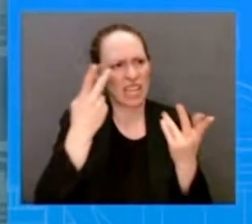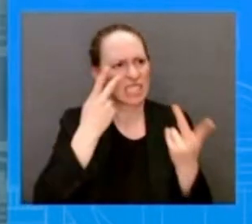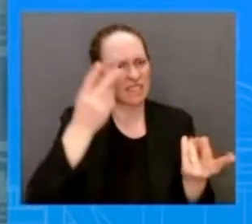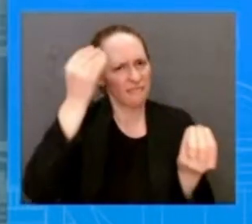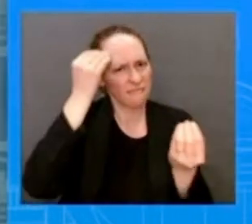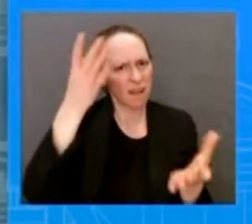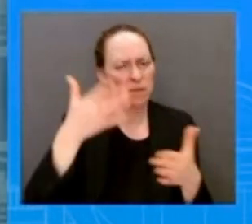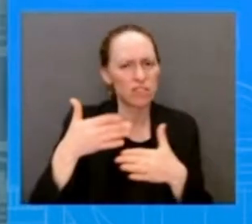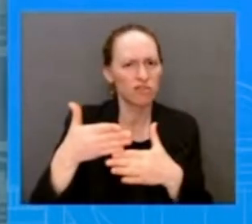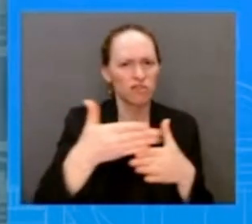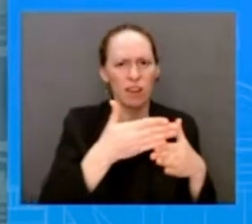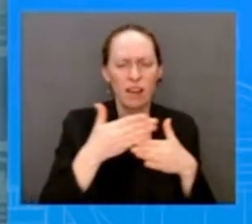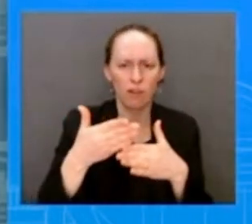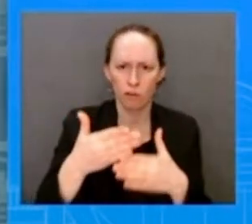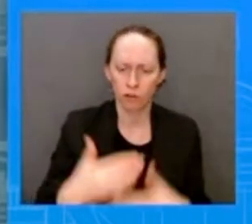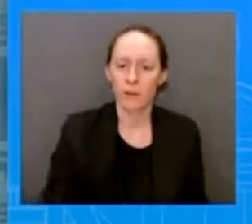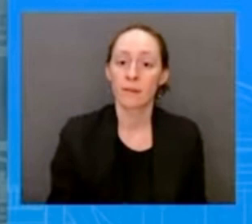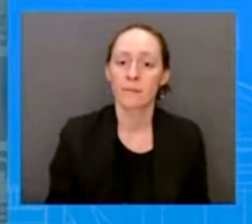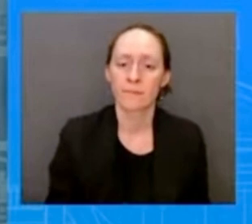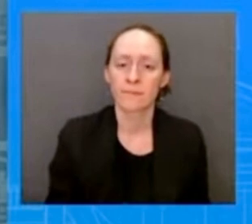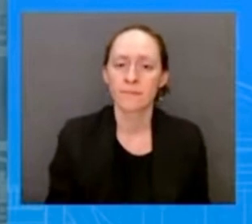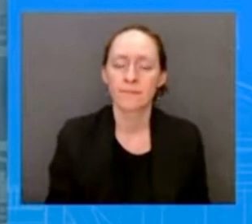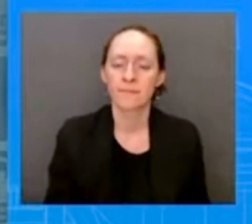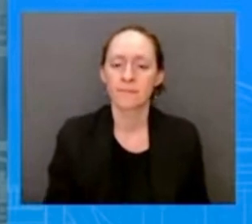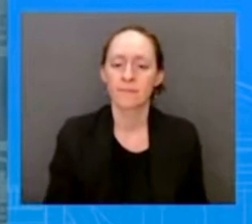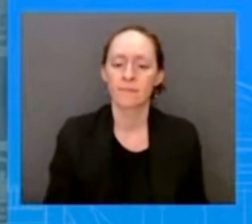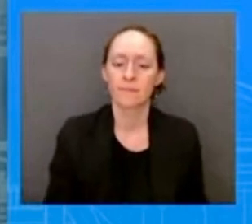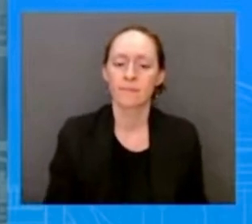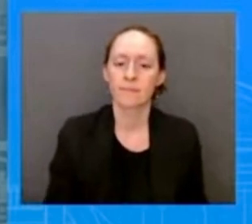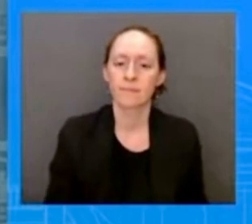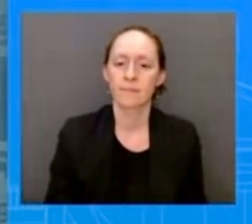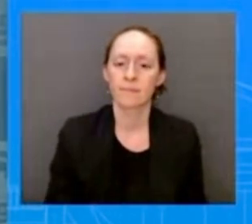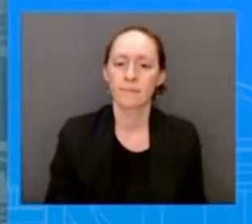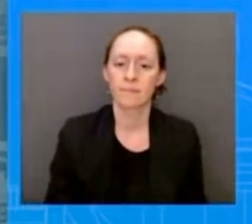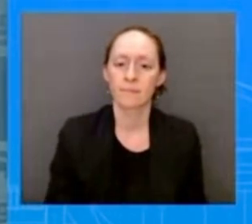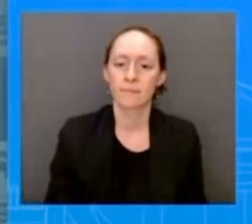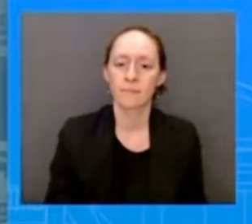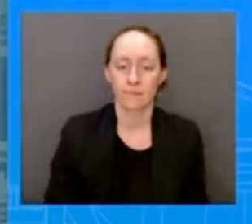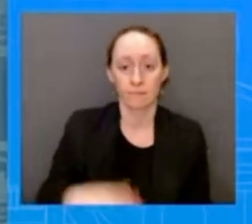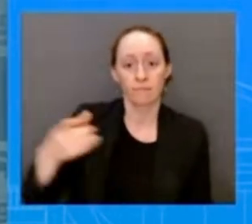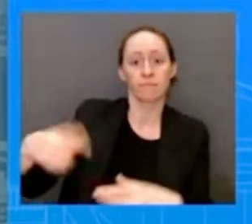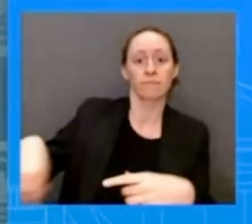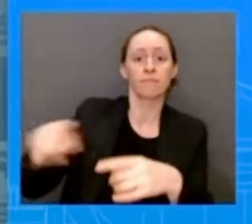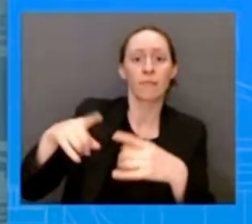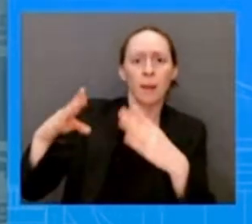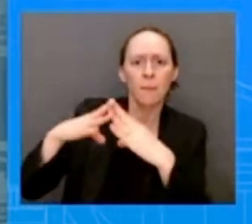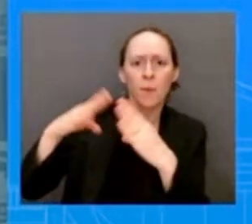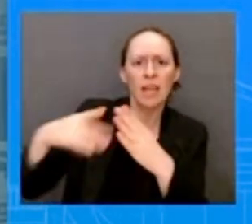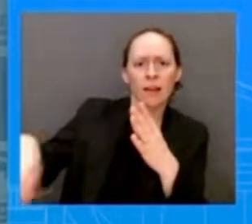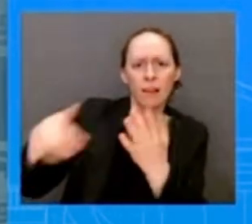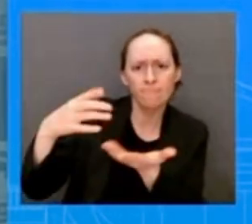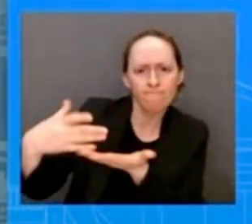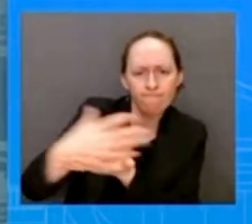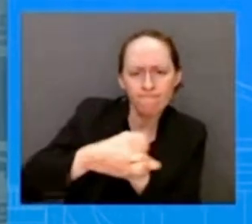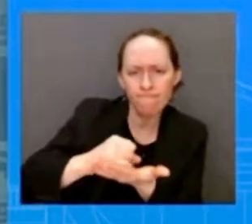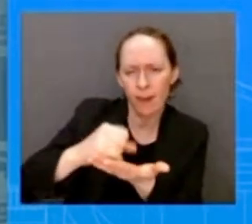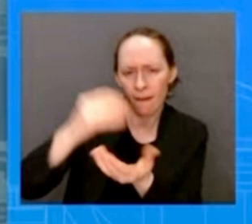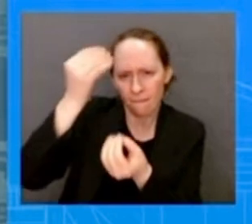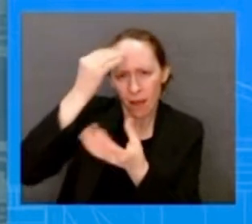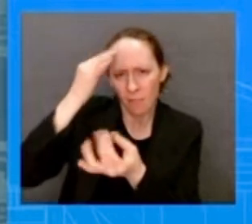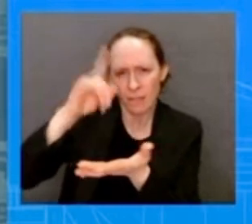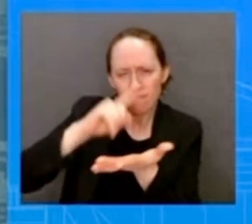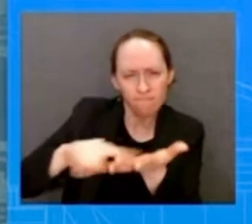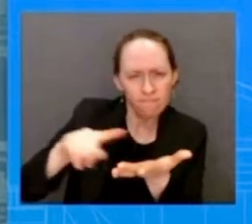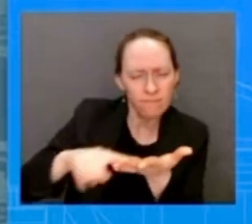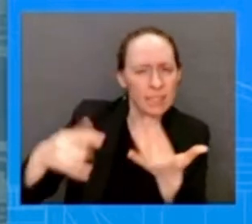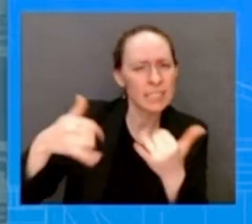continues to assess the origins of COVID. I know I've seen press reporting about some preliminary findings that, of a classified nature, but there's still no